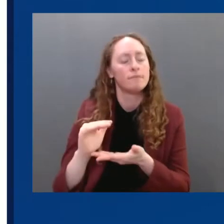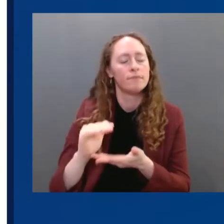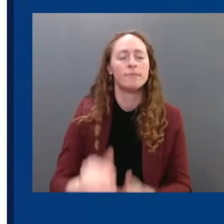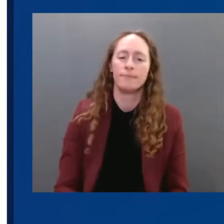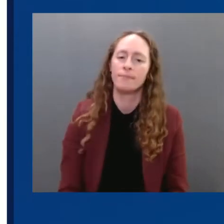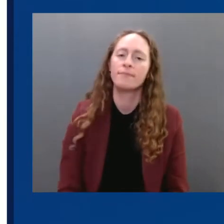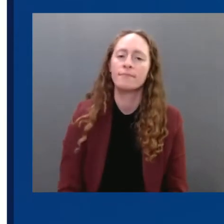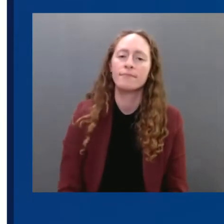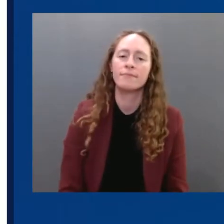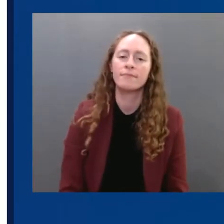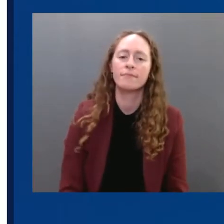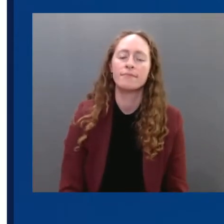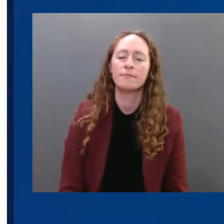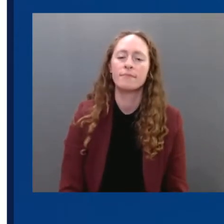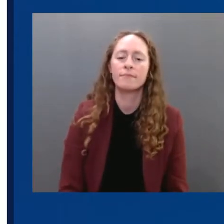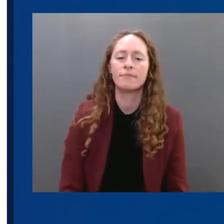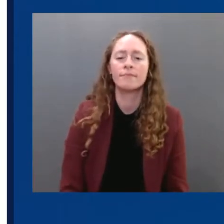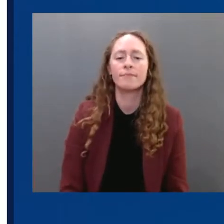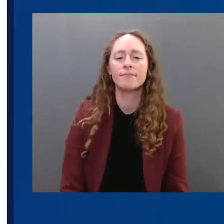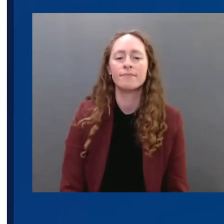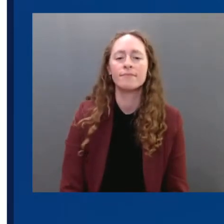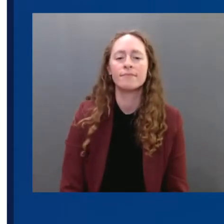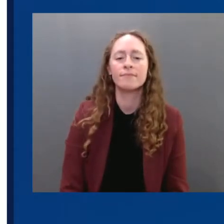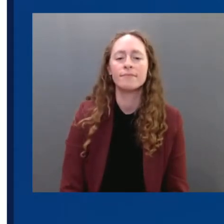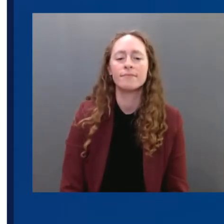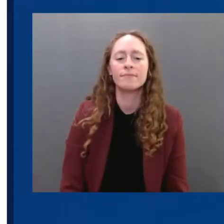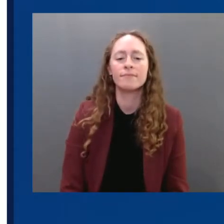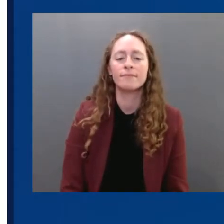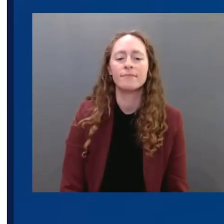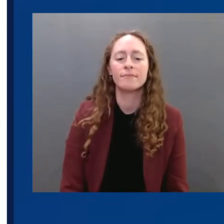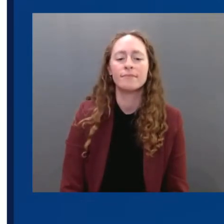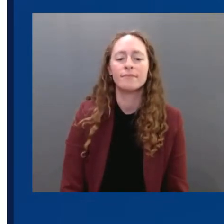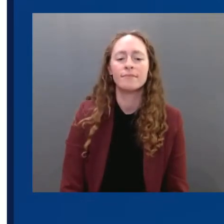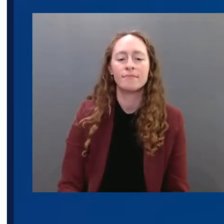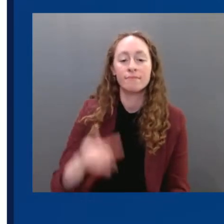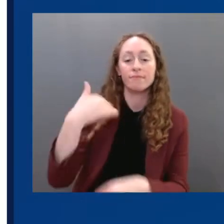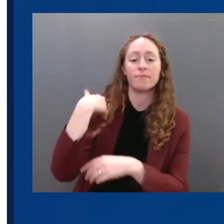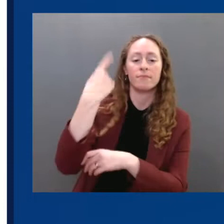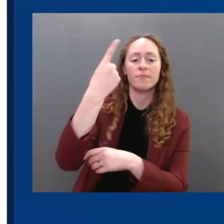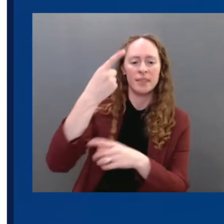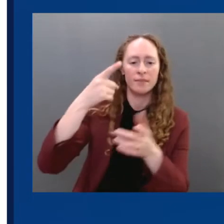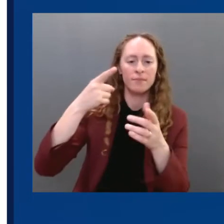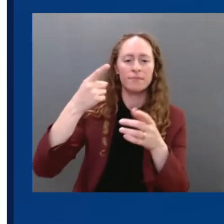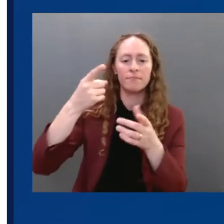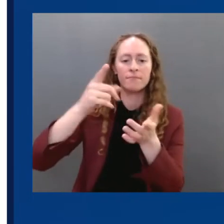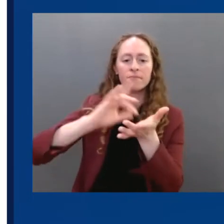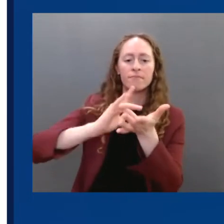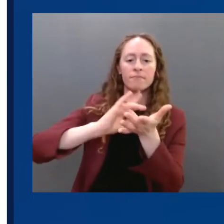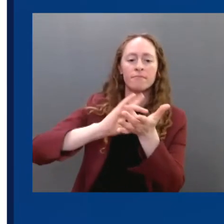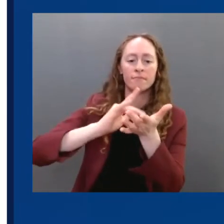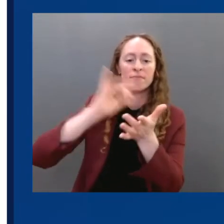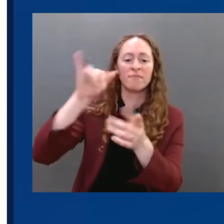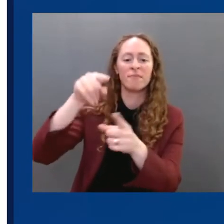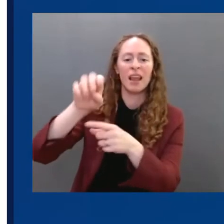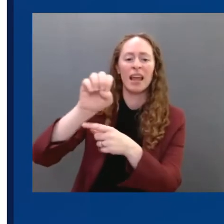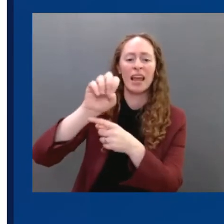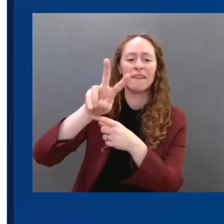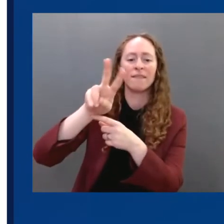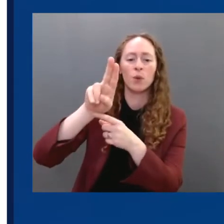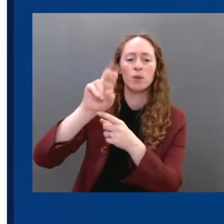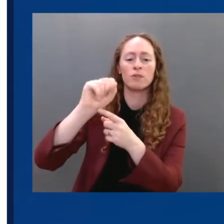pre-exposure prophylaxis. So what does this all mean, and what is the message that all of us have for you? Next